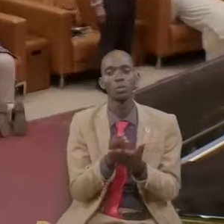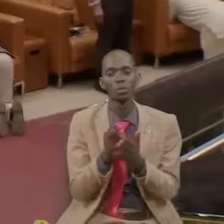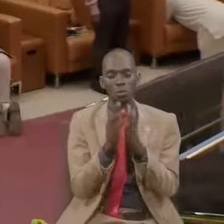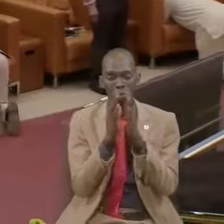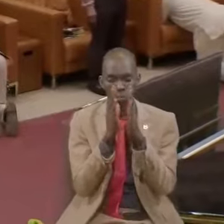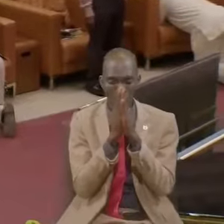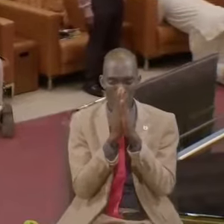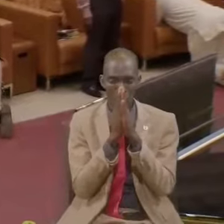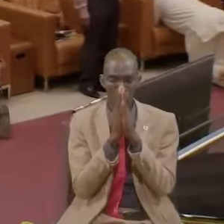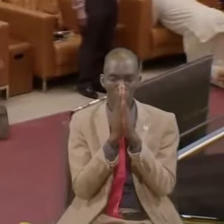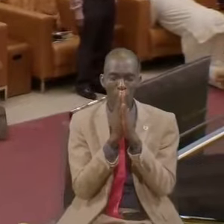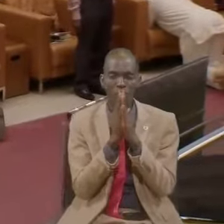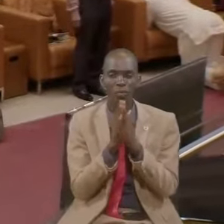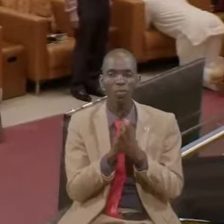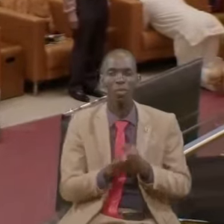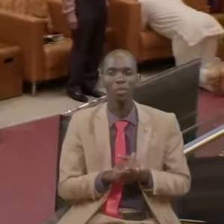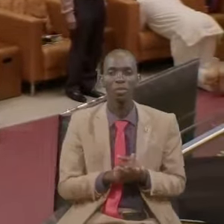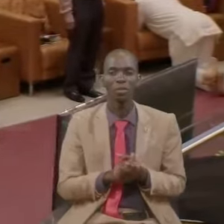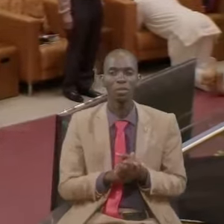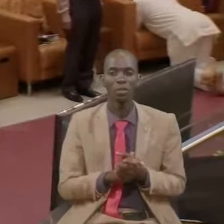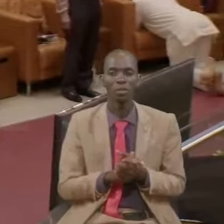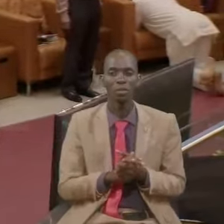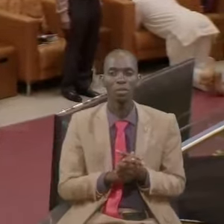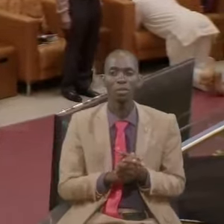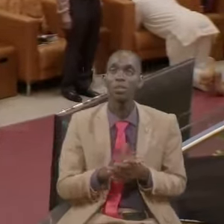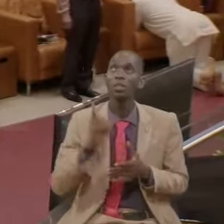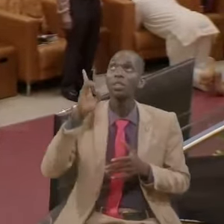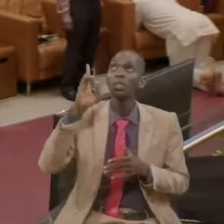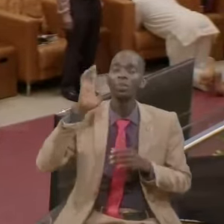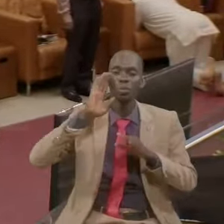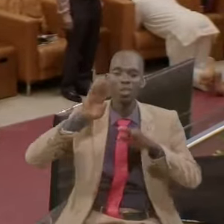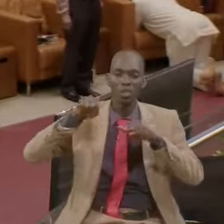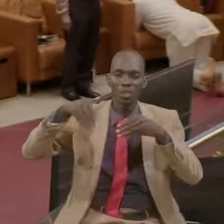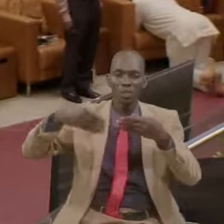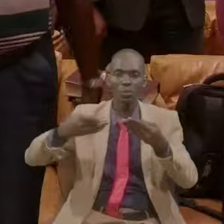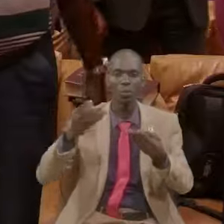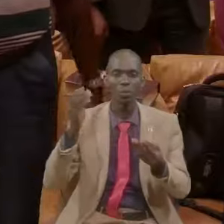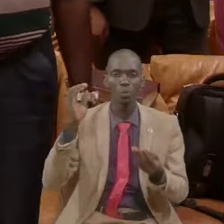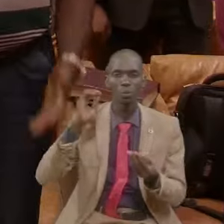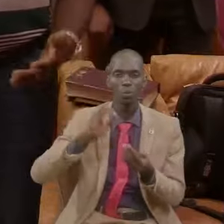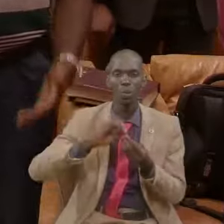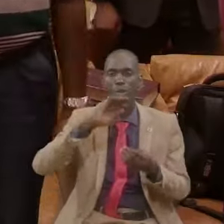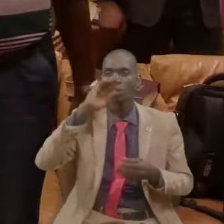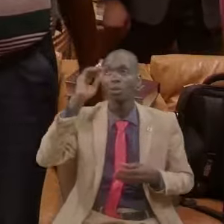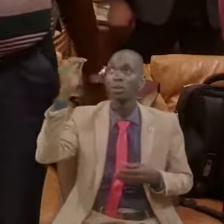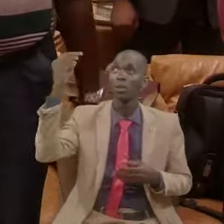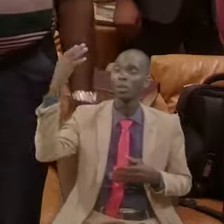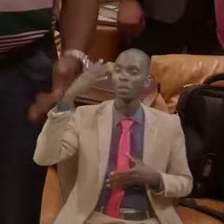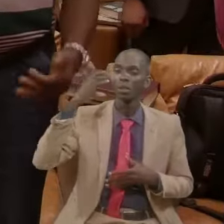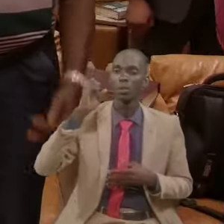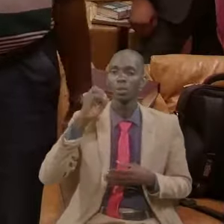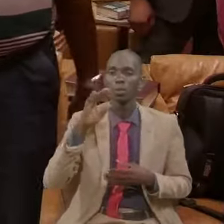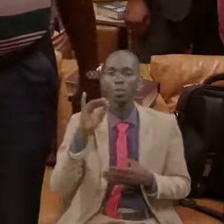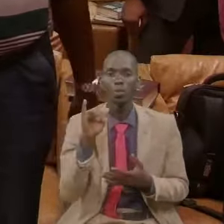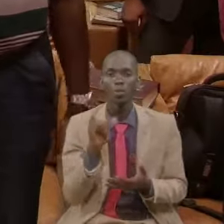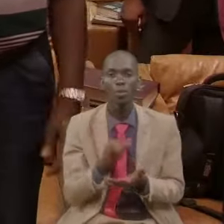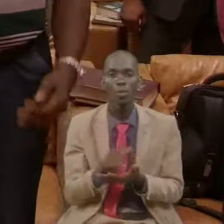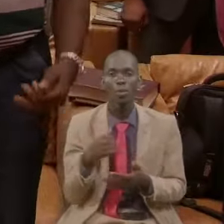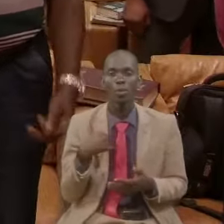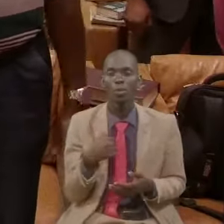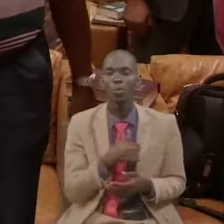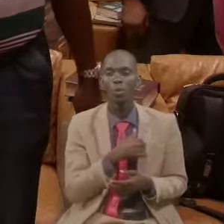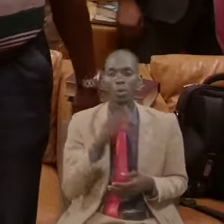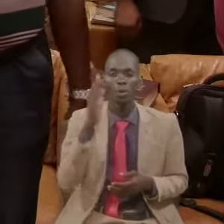Tell the Lord, I'll grant you more grace, so we will not remain